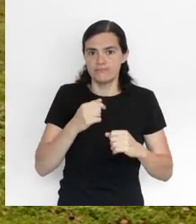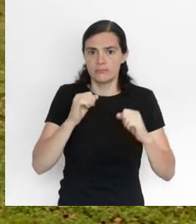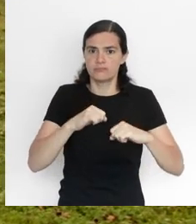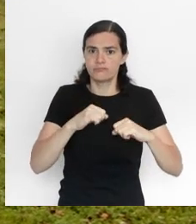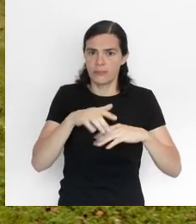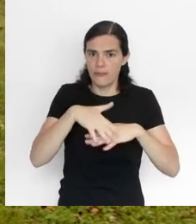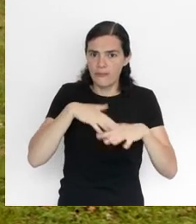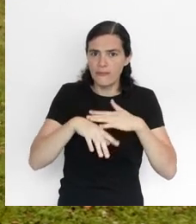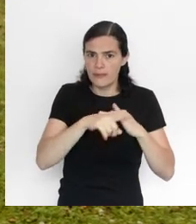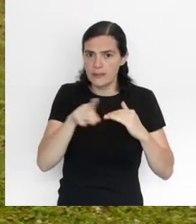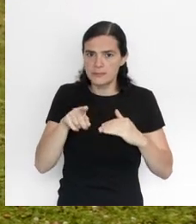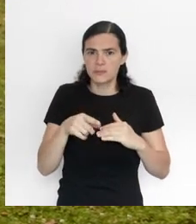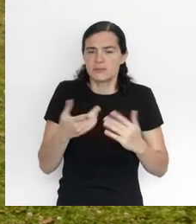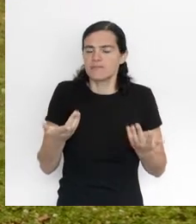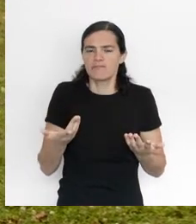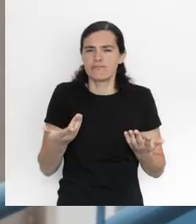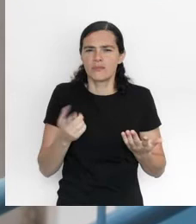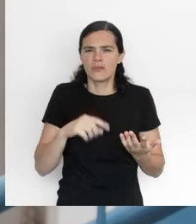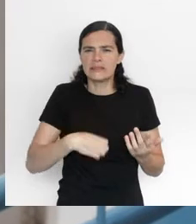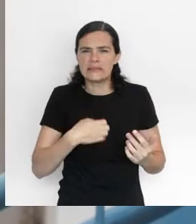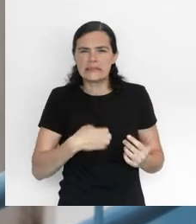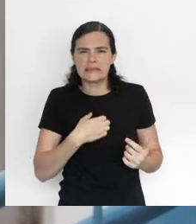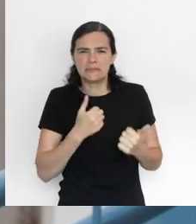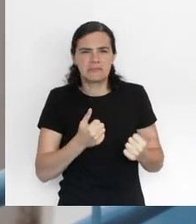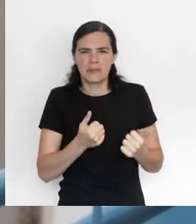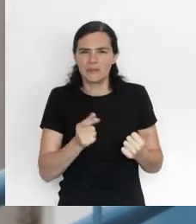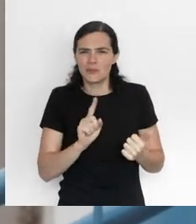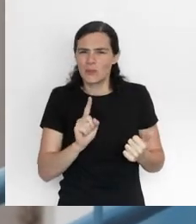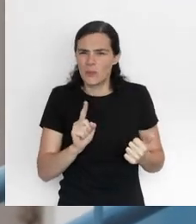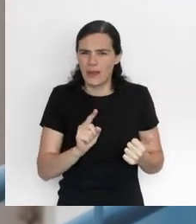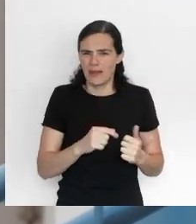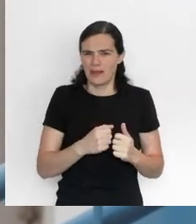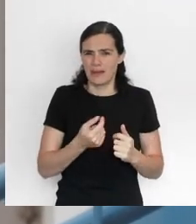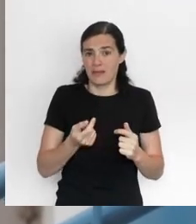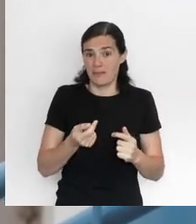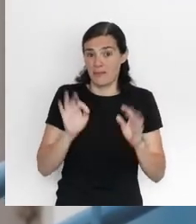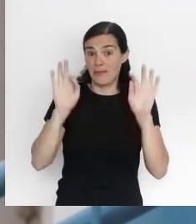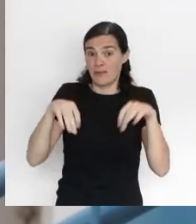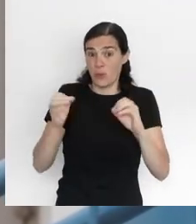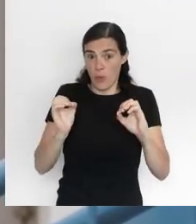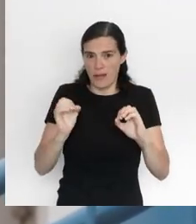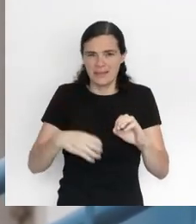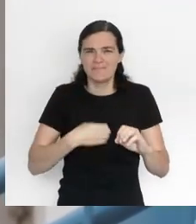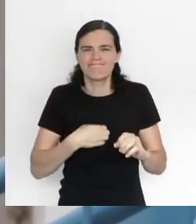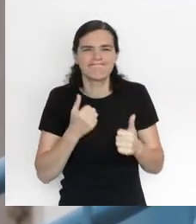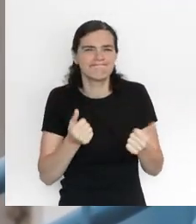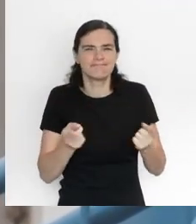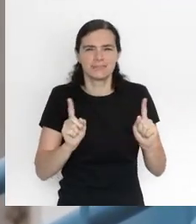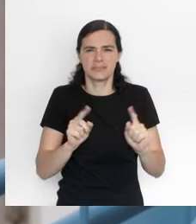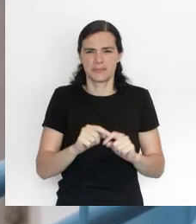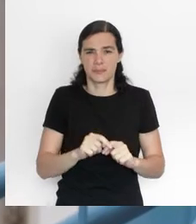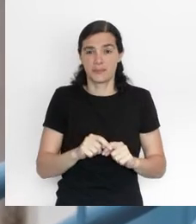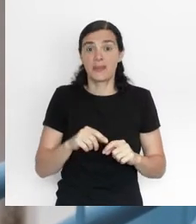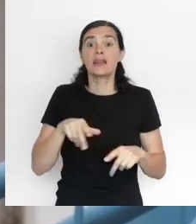this quote-unquote contract, it's not necessarily comfortable. Infinity is not